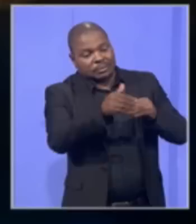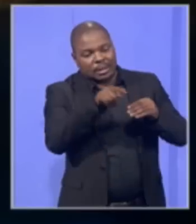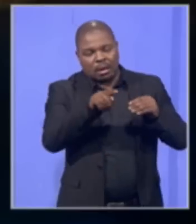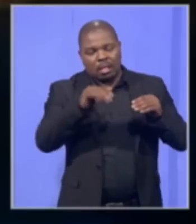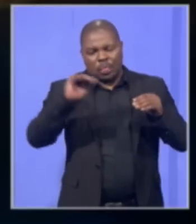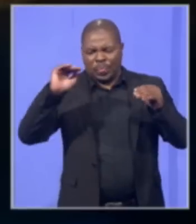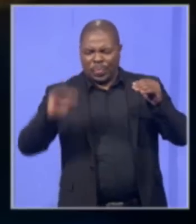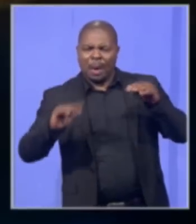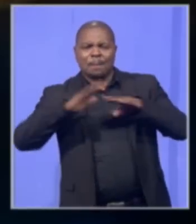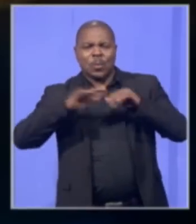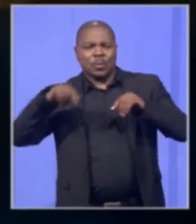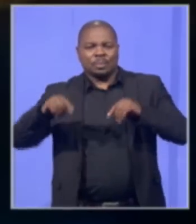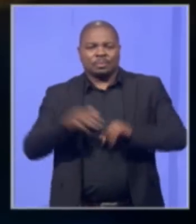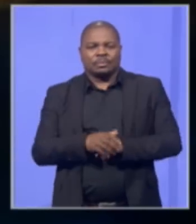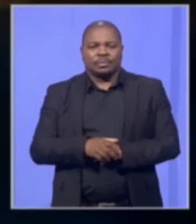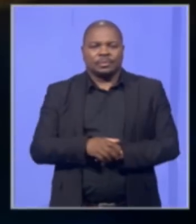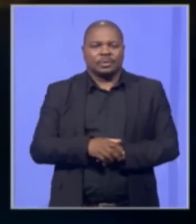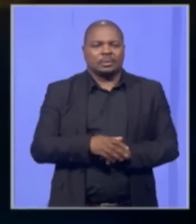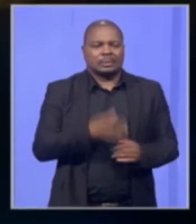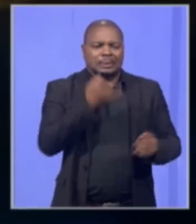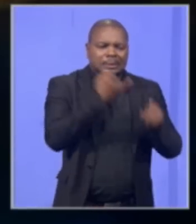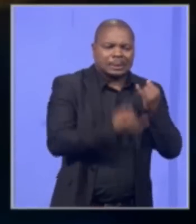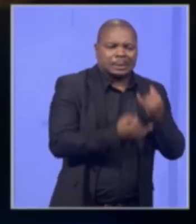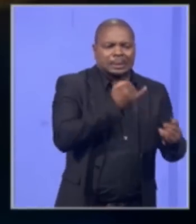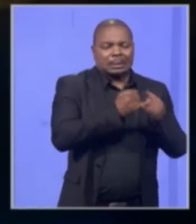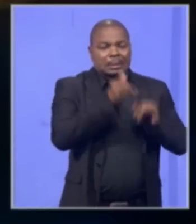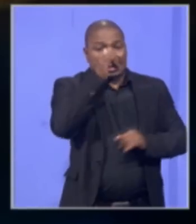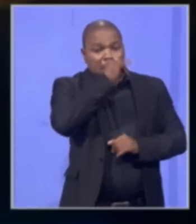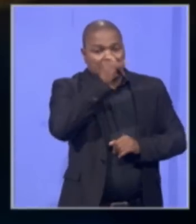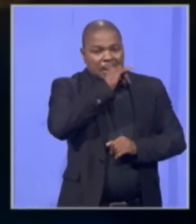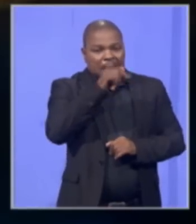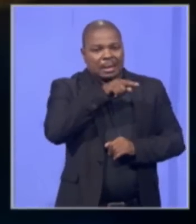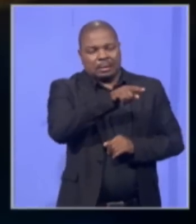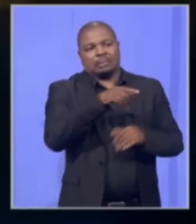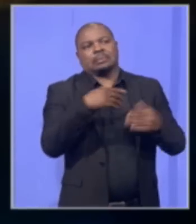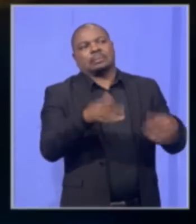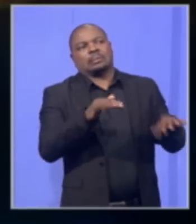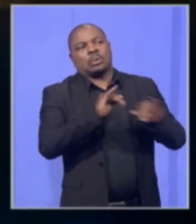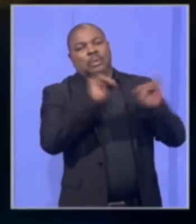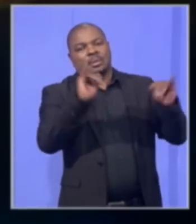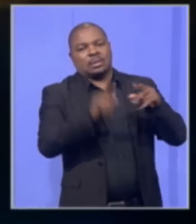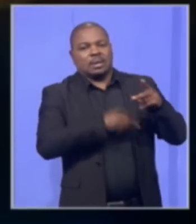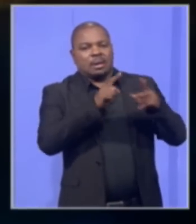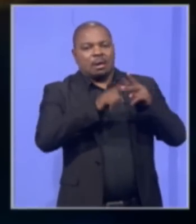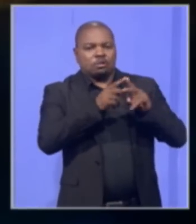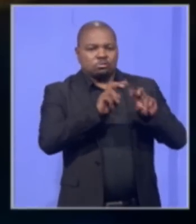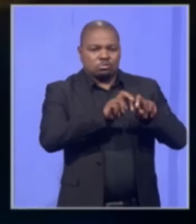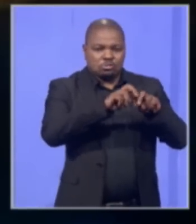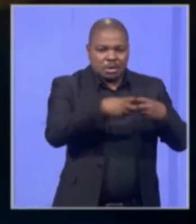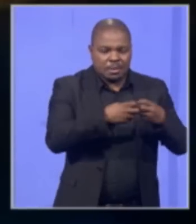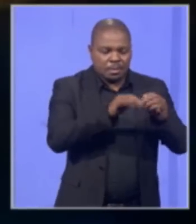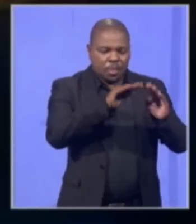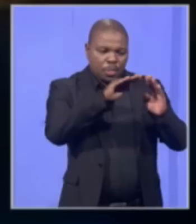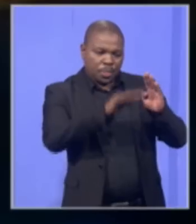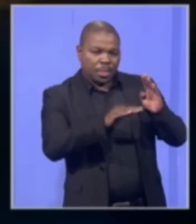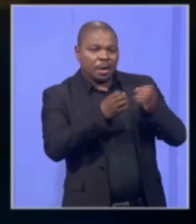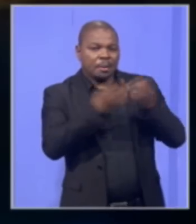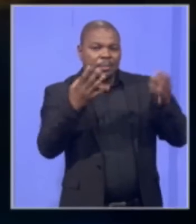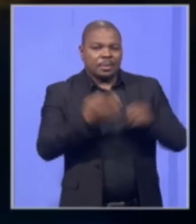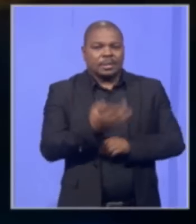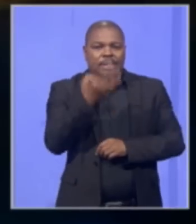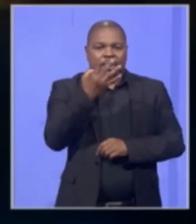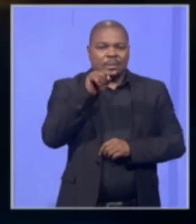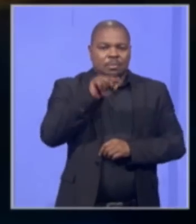quarters. Bosenyi jwa thobalano bo bone dipholo tse di sa tsepamang. Dikgetse tsa petelelo di fokotsegile ka diperesente